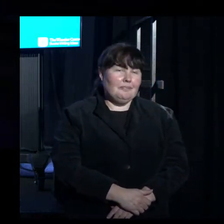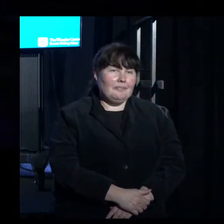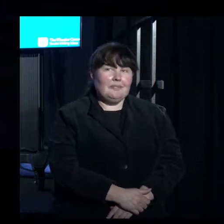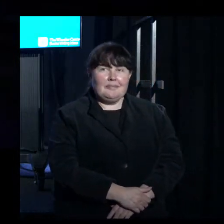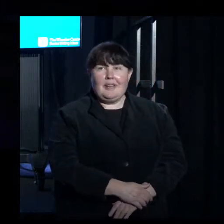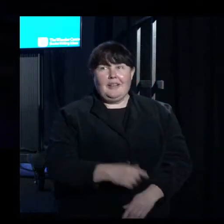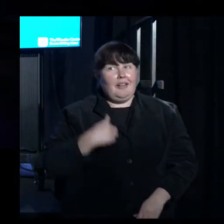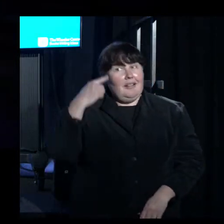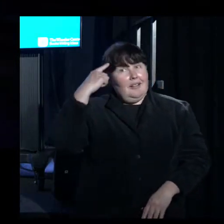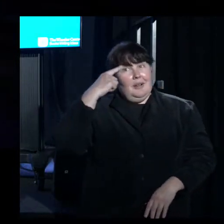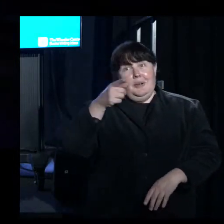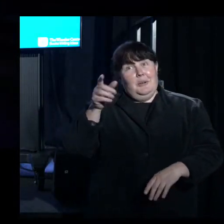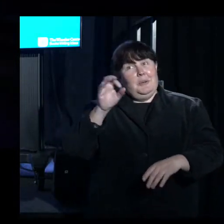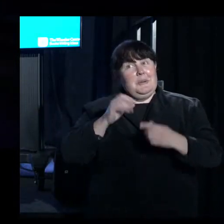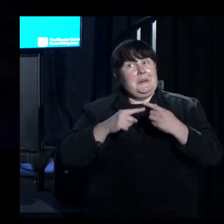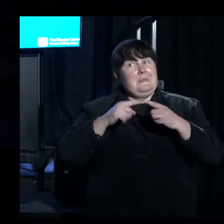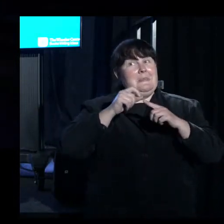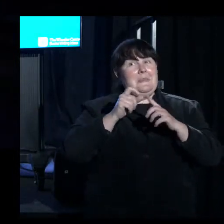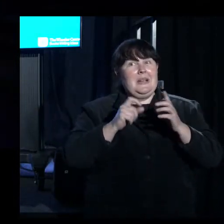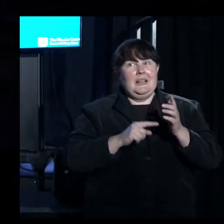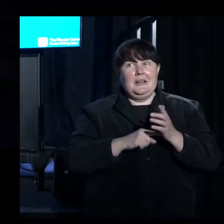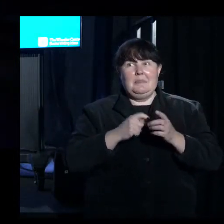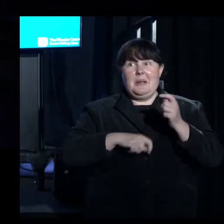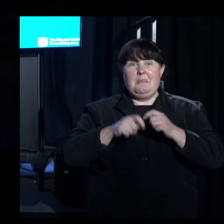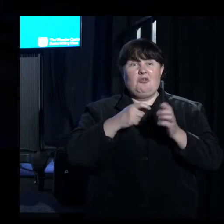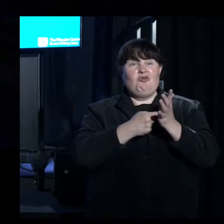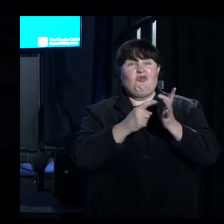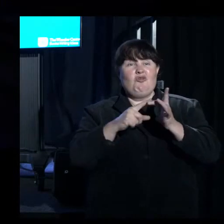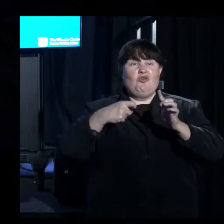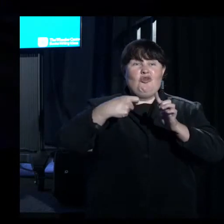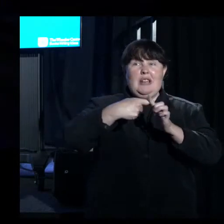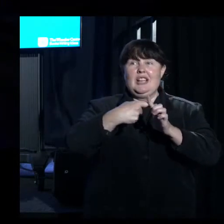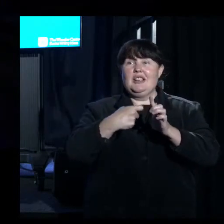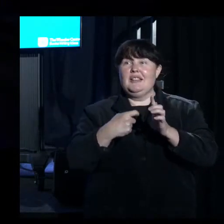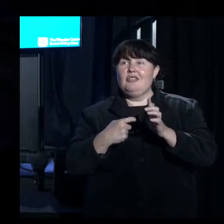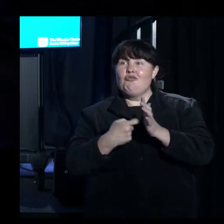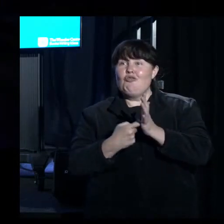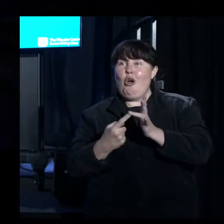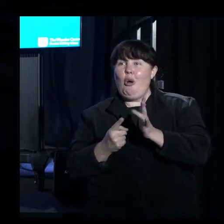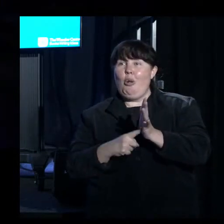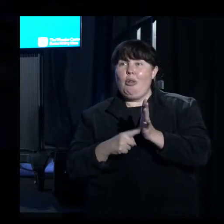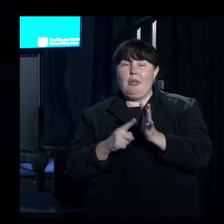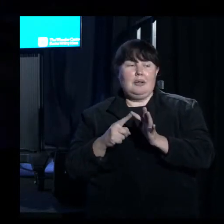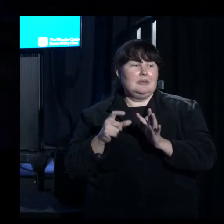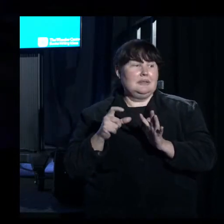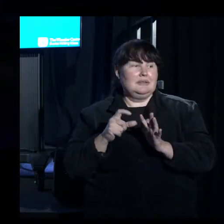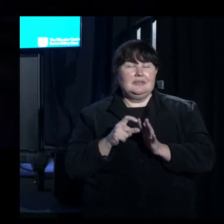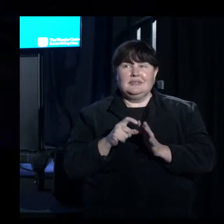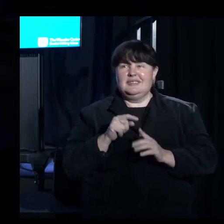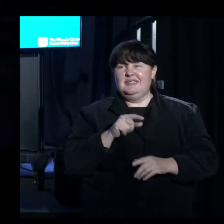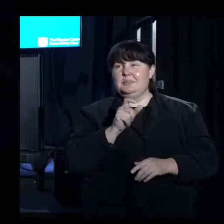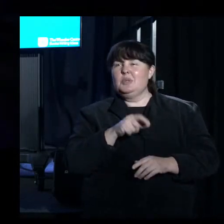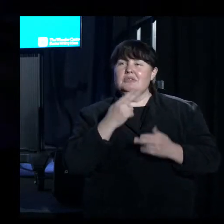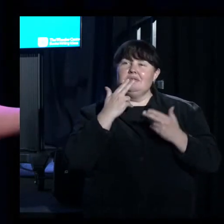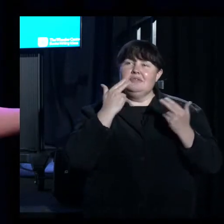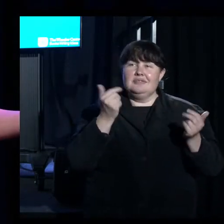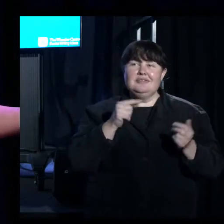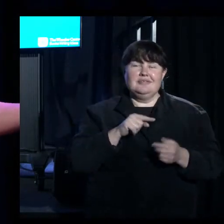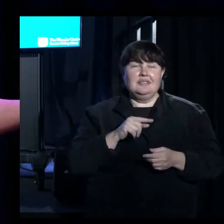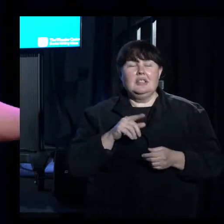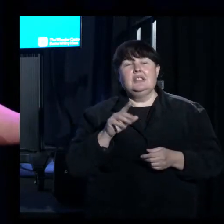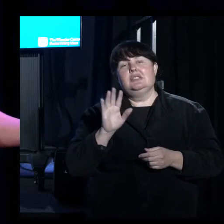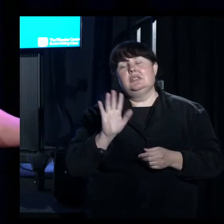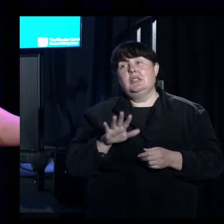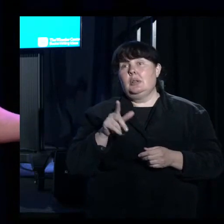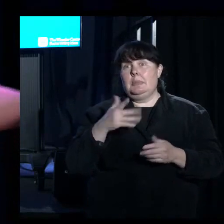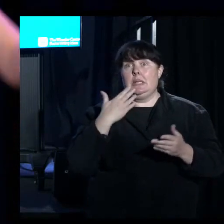Bet you weren't expecting to end tonight getting rickrolled. Thanks, Vidya. Can we give a huge round of applause